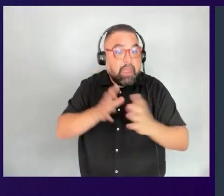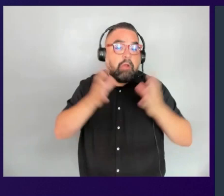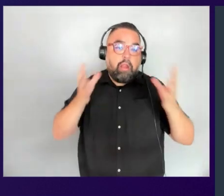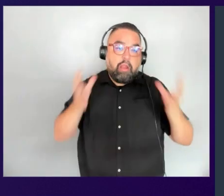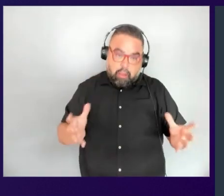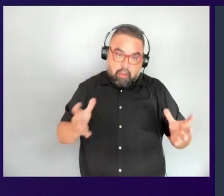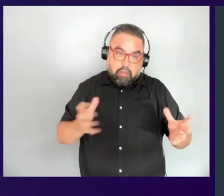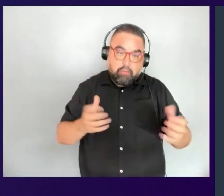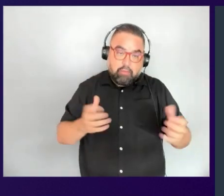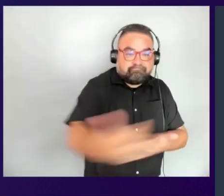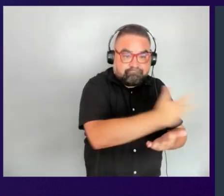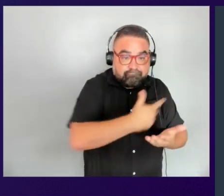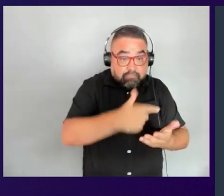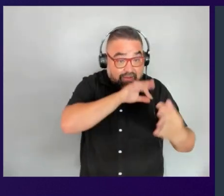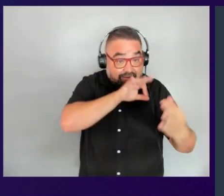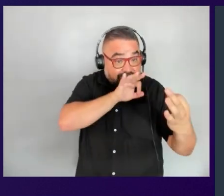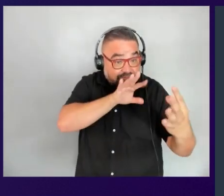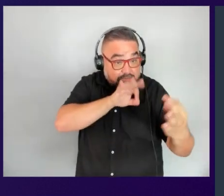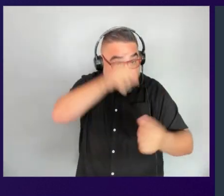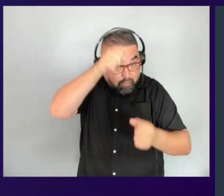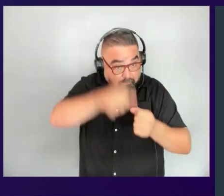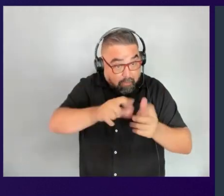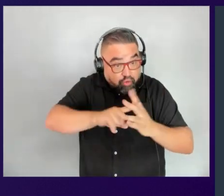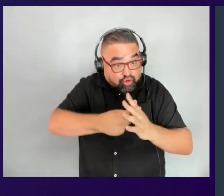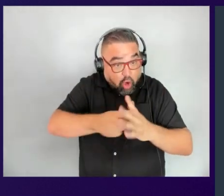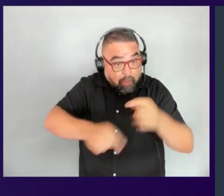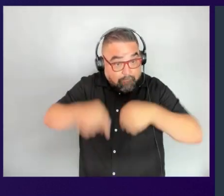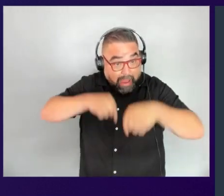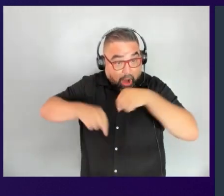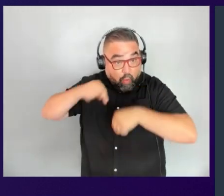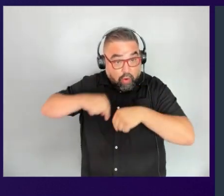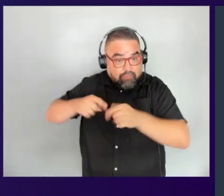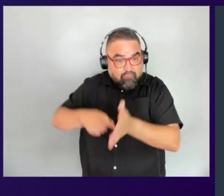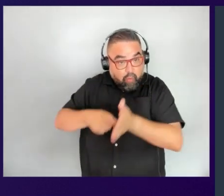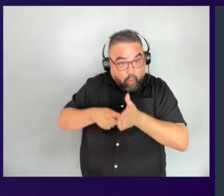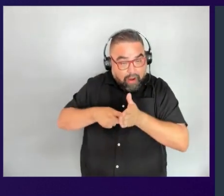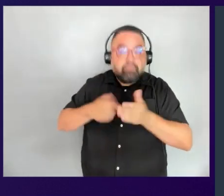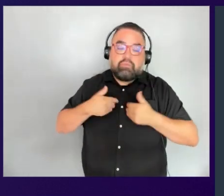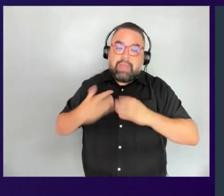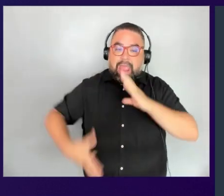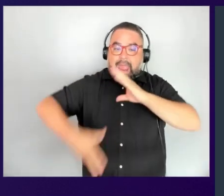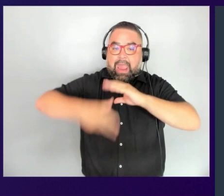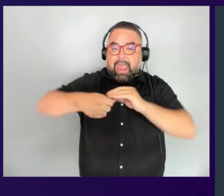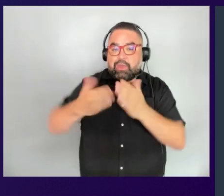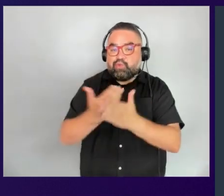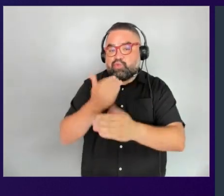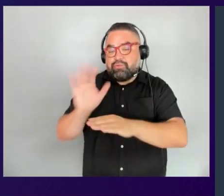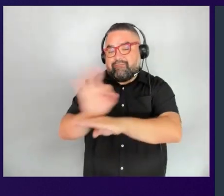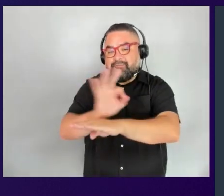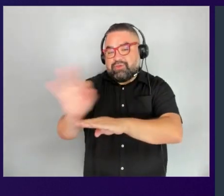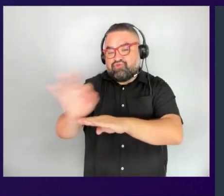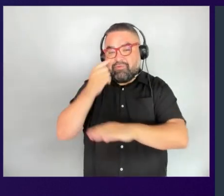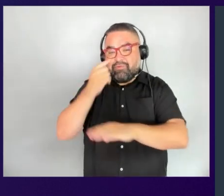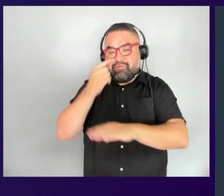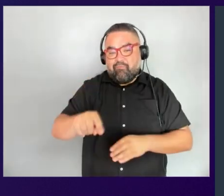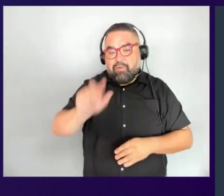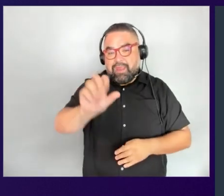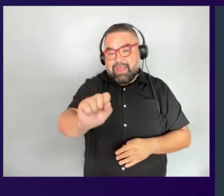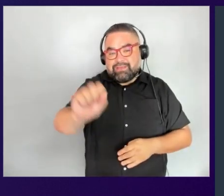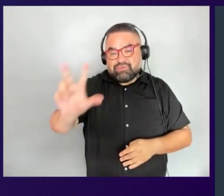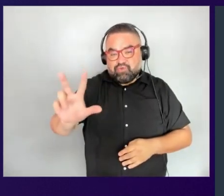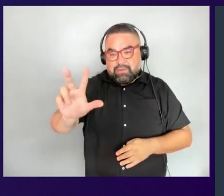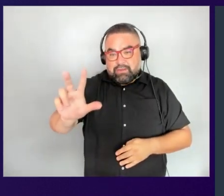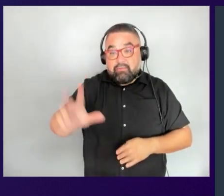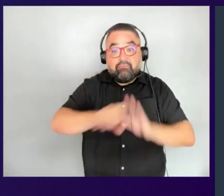working backwards from these requirements, we have added a few new features to Mountpoint for Amazon S3. For example, we have